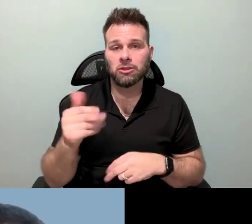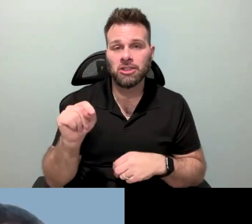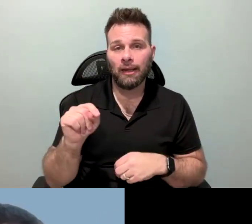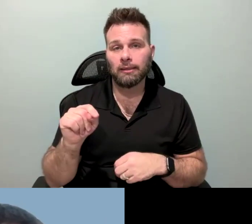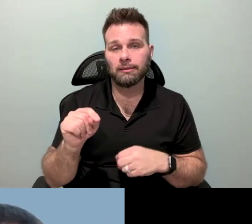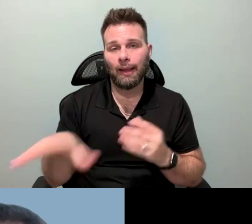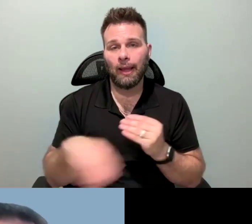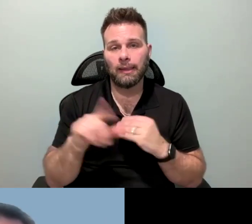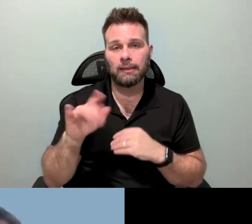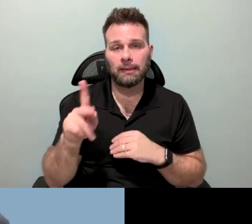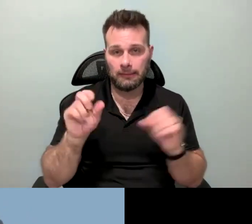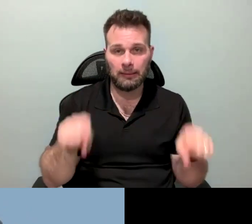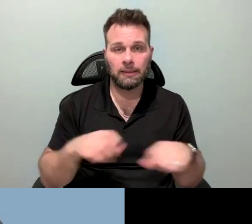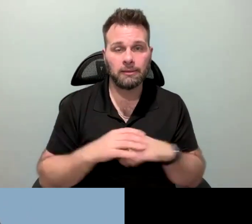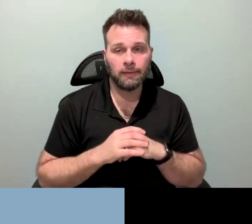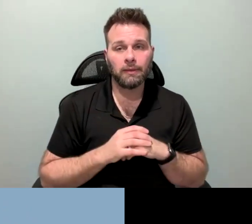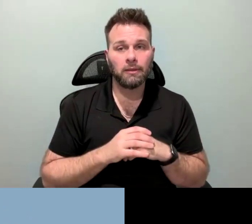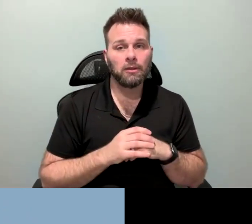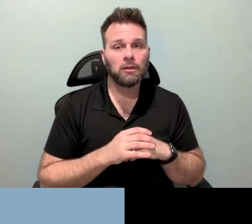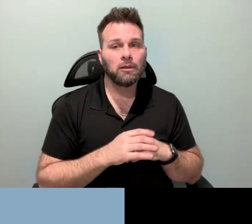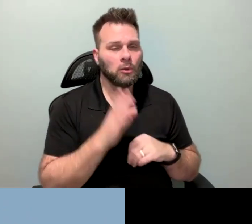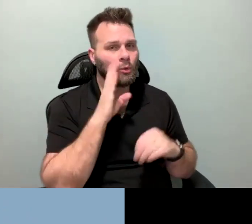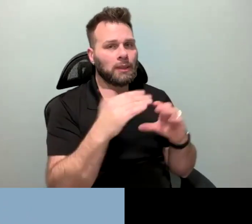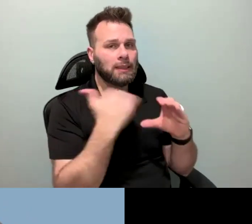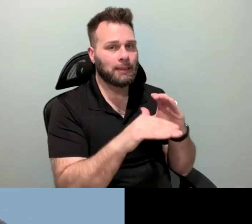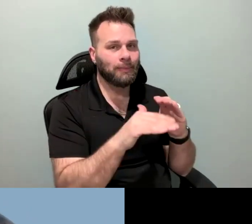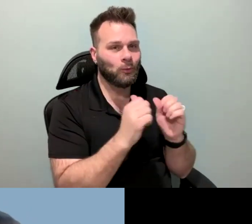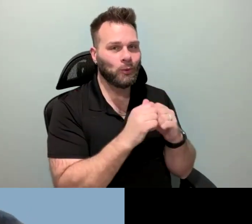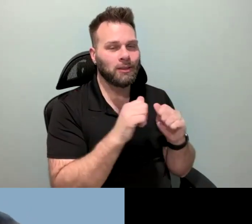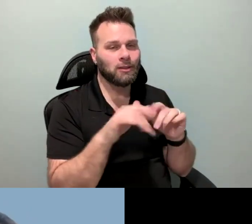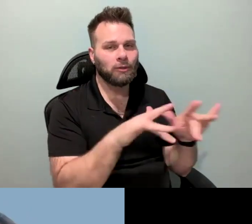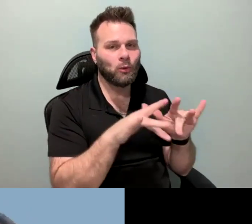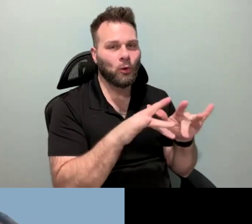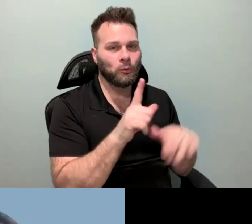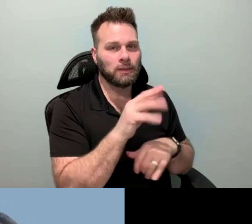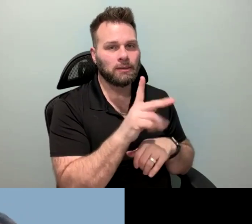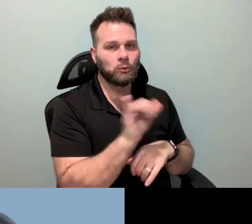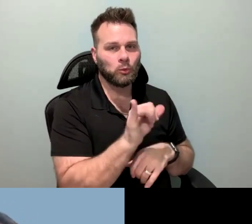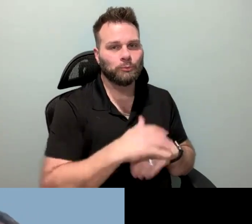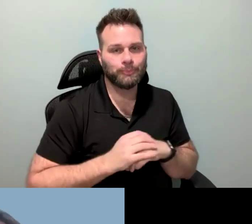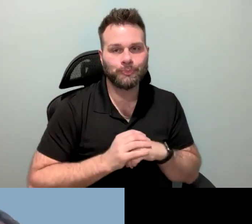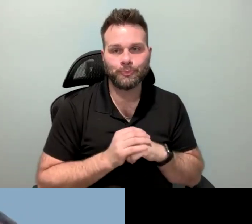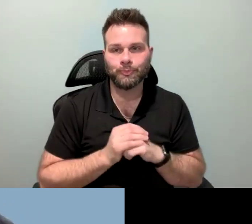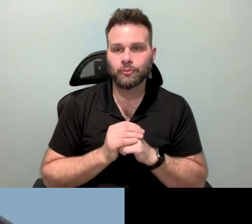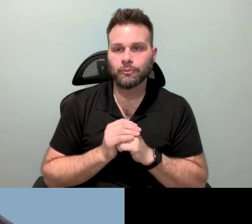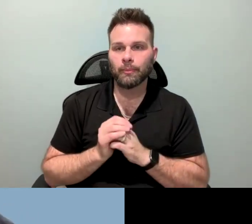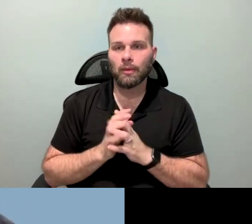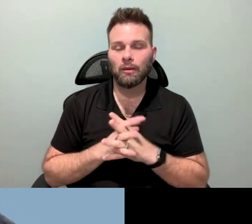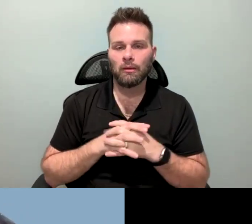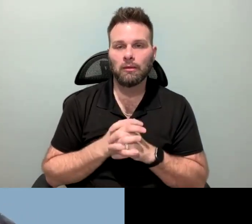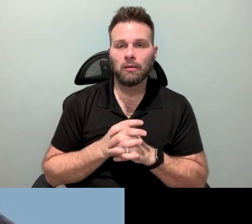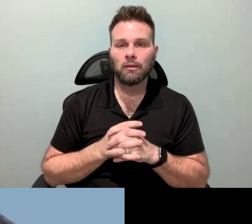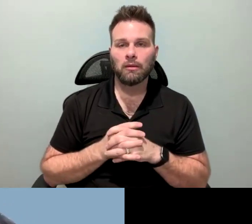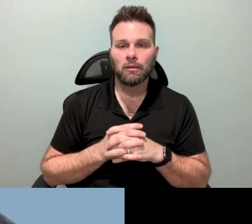Thanks. And we will send a follow-up email with the recording and all of these links too. It looks like there is a lot